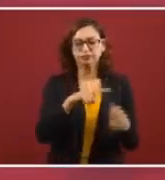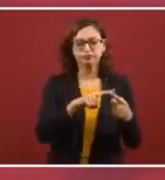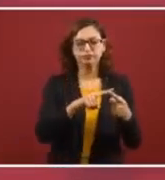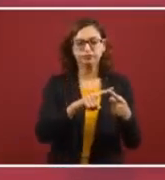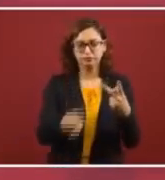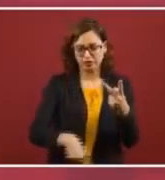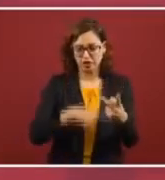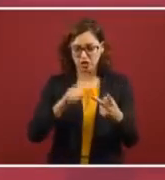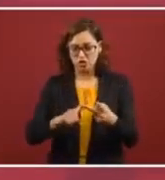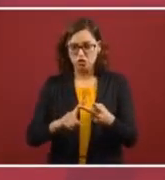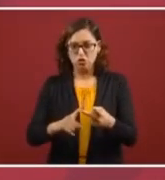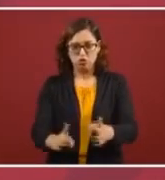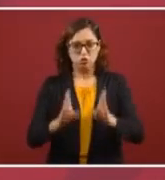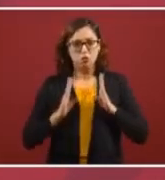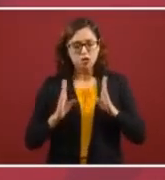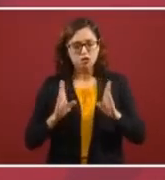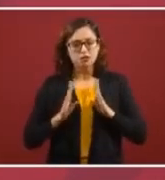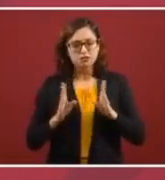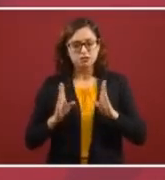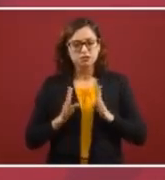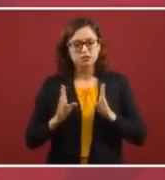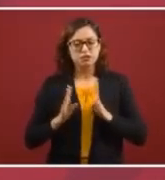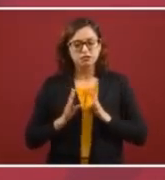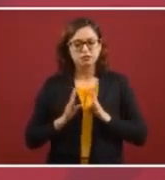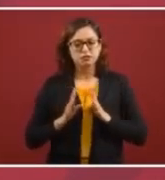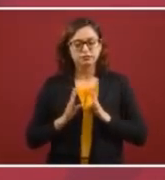the soldiers.